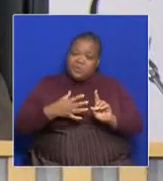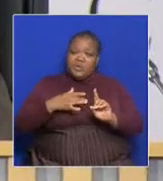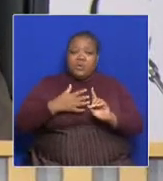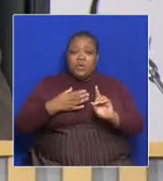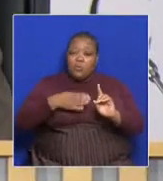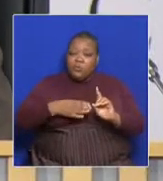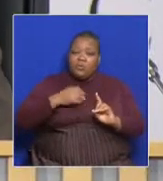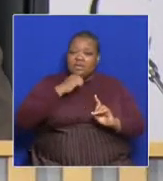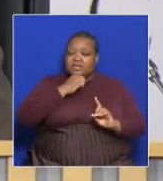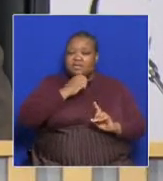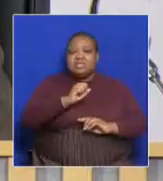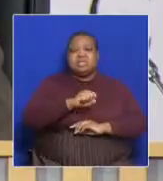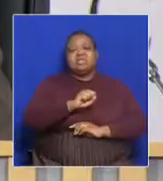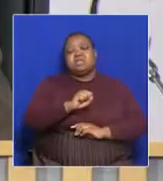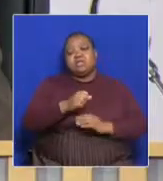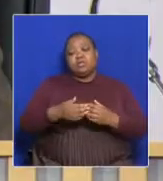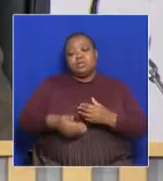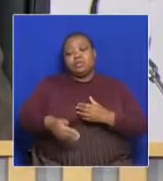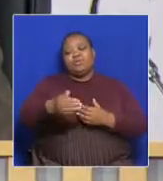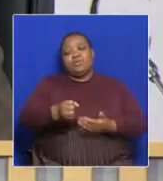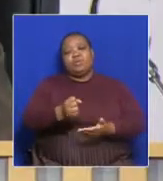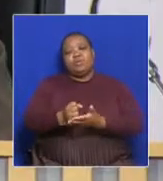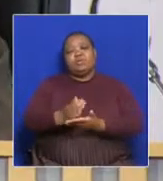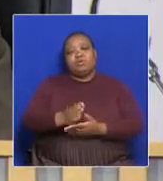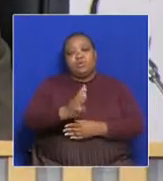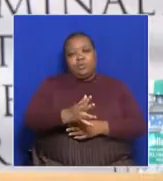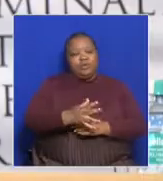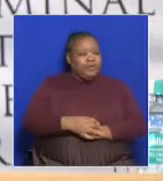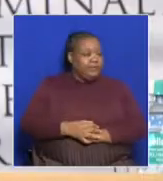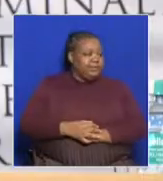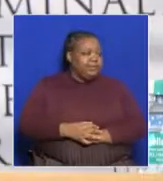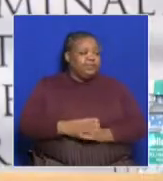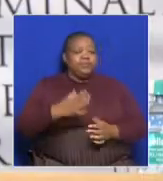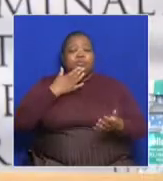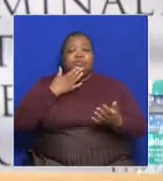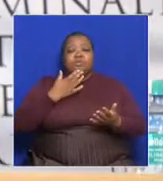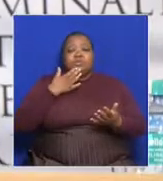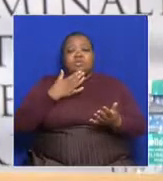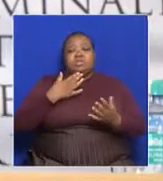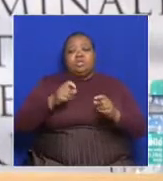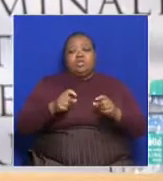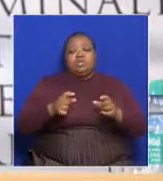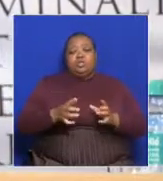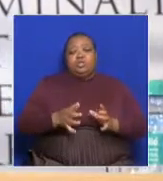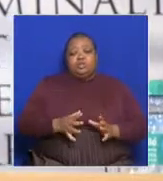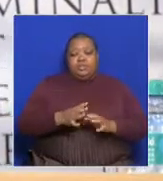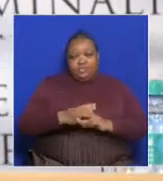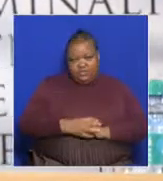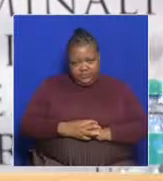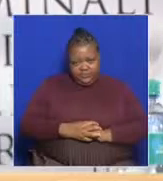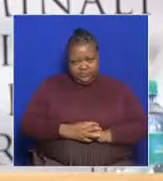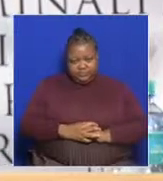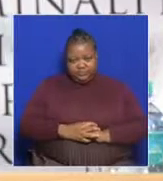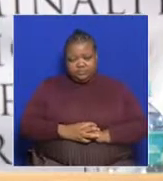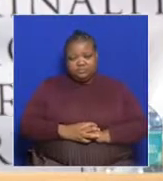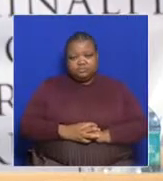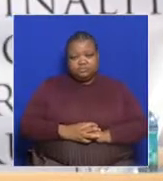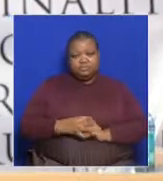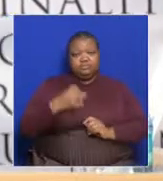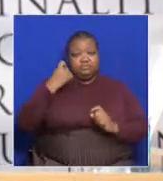that. Thank you, Commissioner. And I think it becomes a bit of an